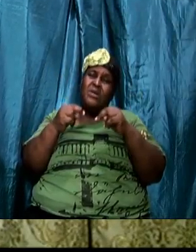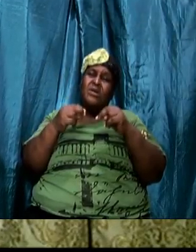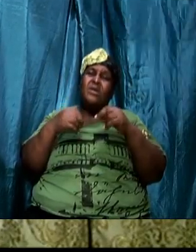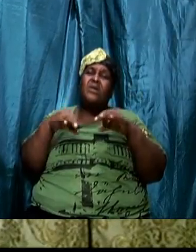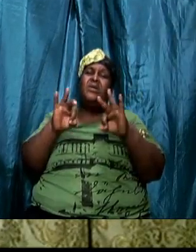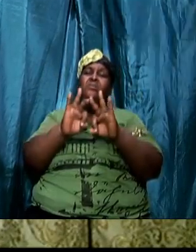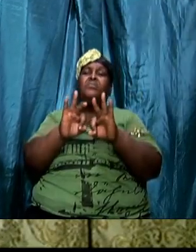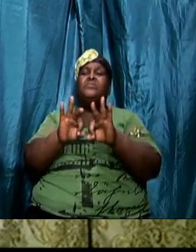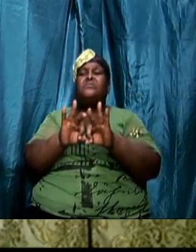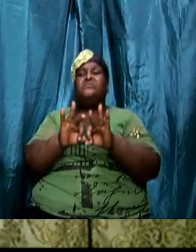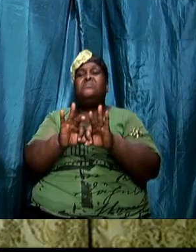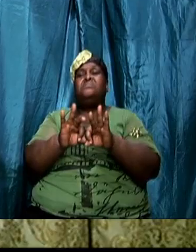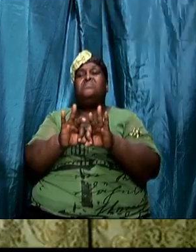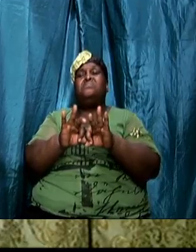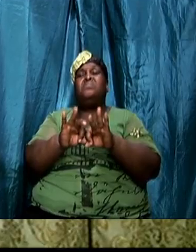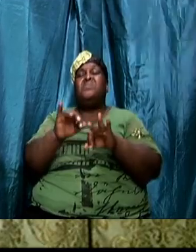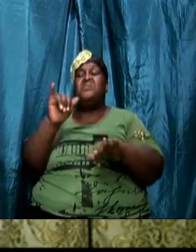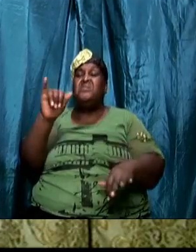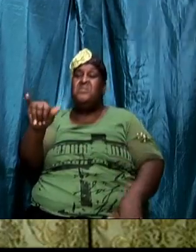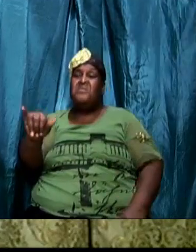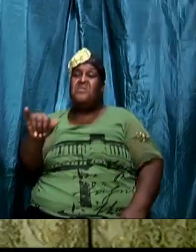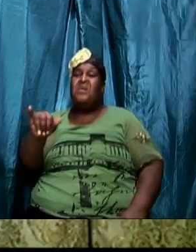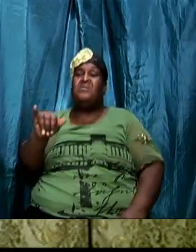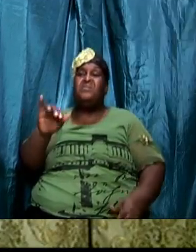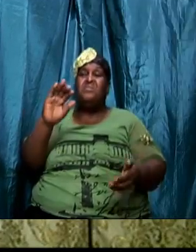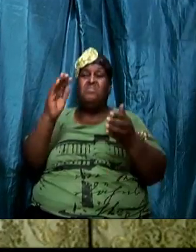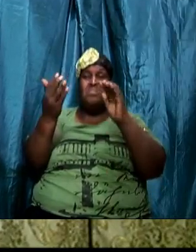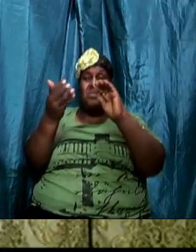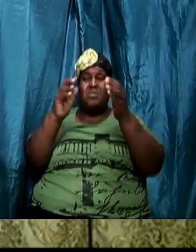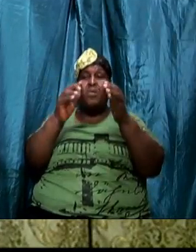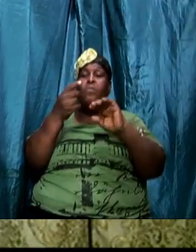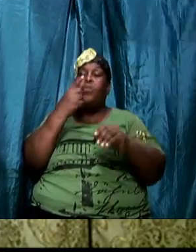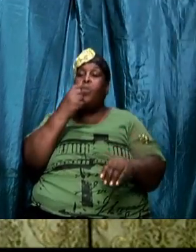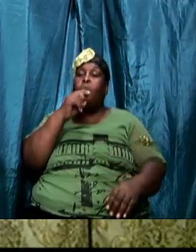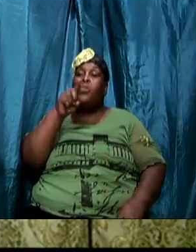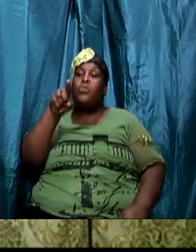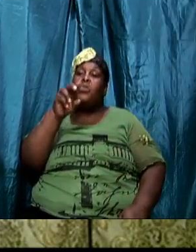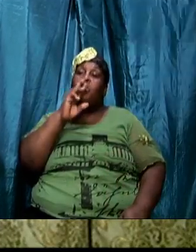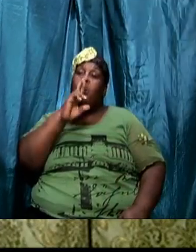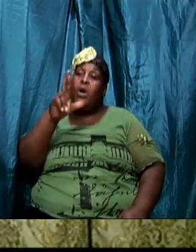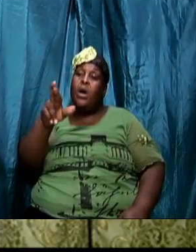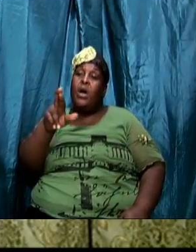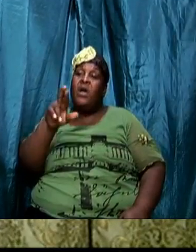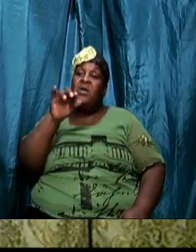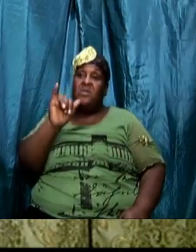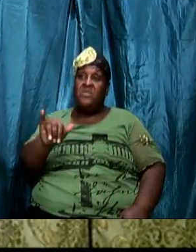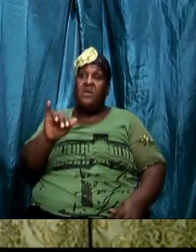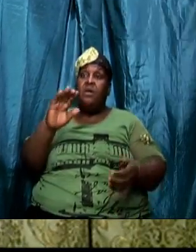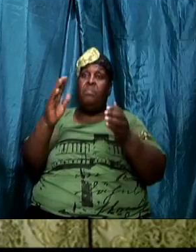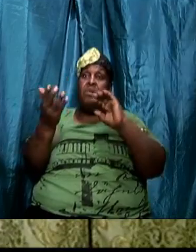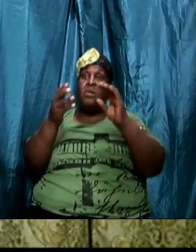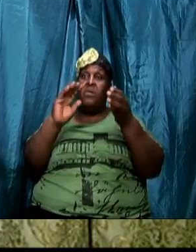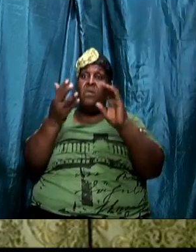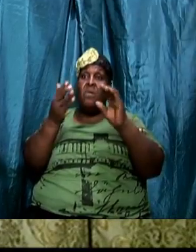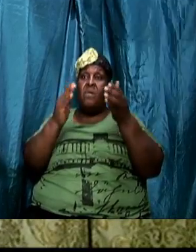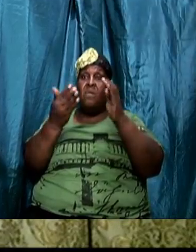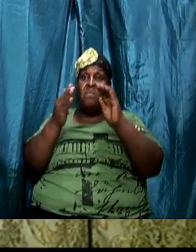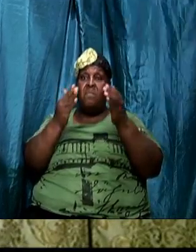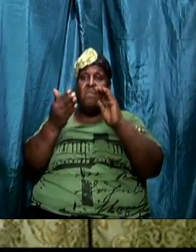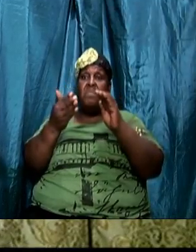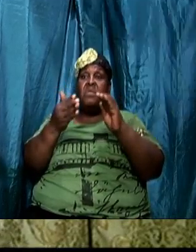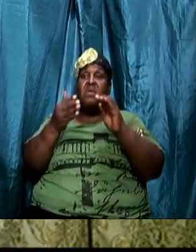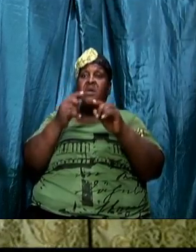very important. That becomes who you are. That becomes the mark of